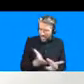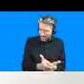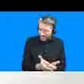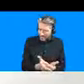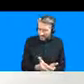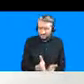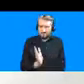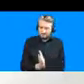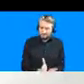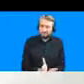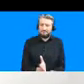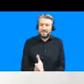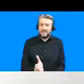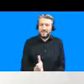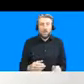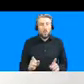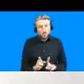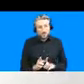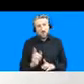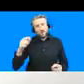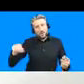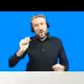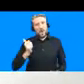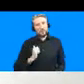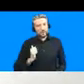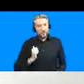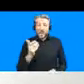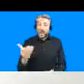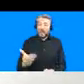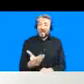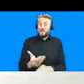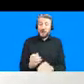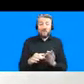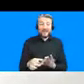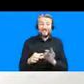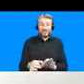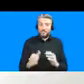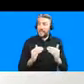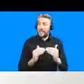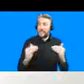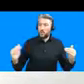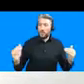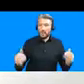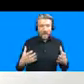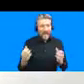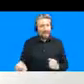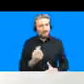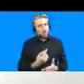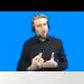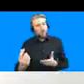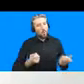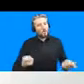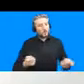assumed that labor relationships are equal and allow a degree of autonomy a dignity of work when